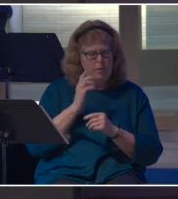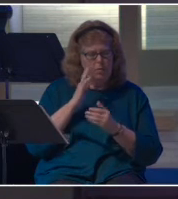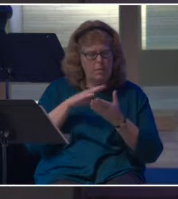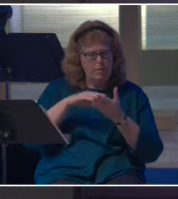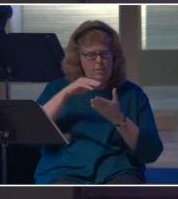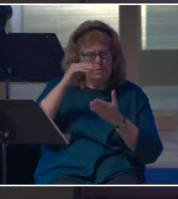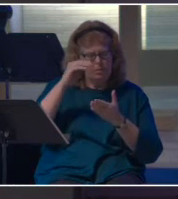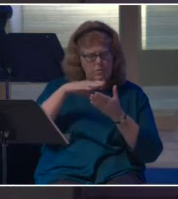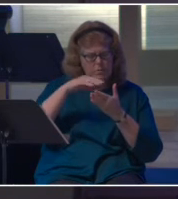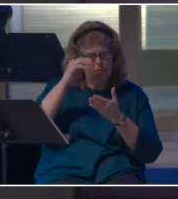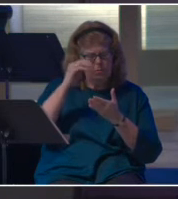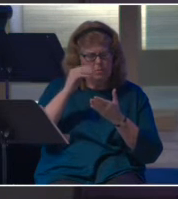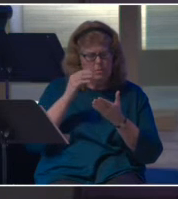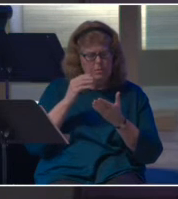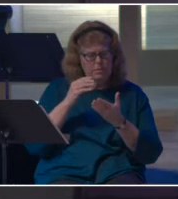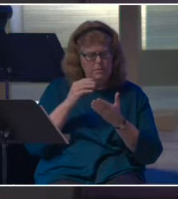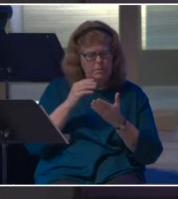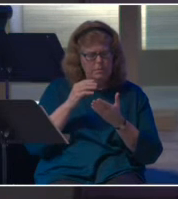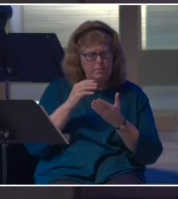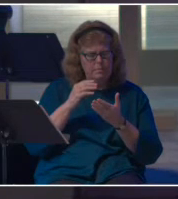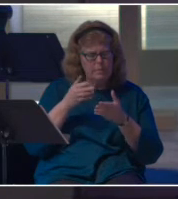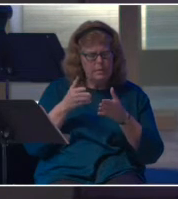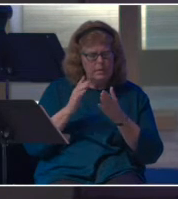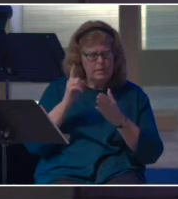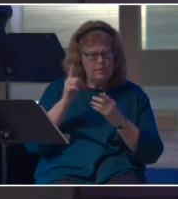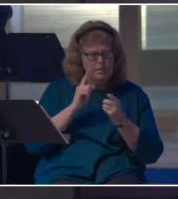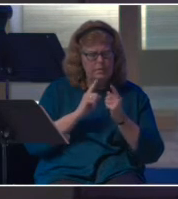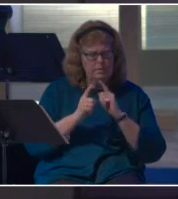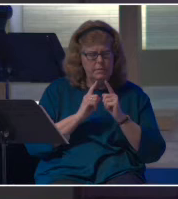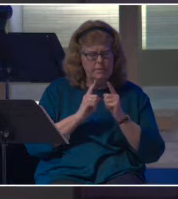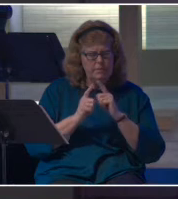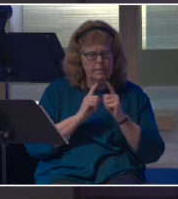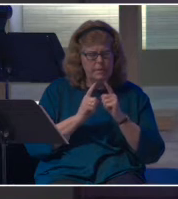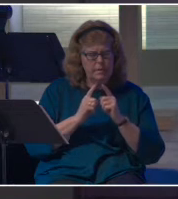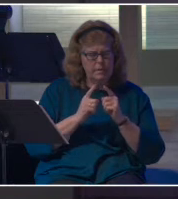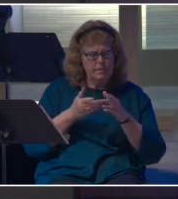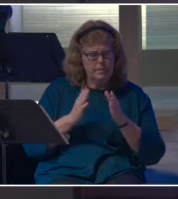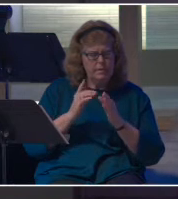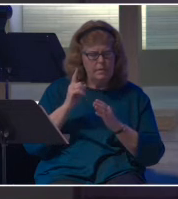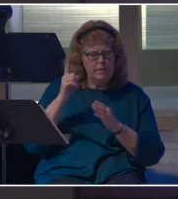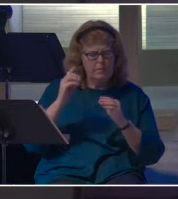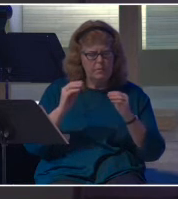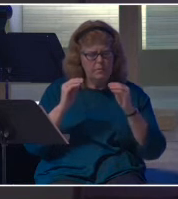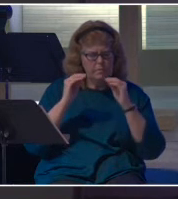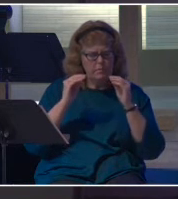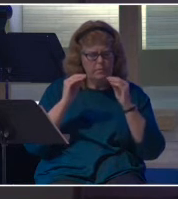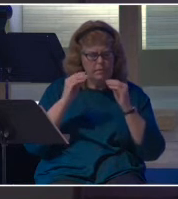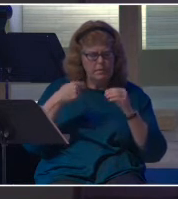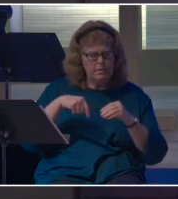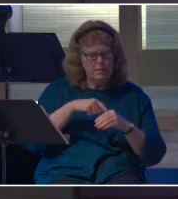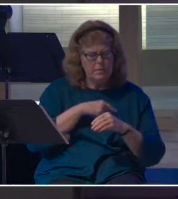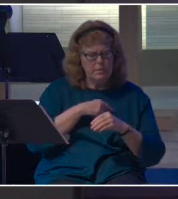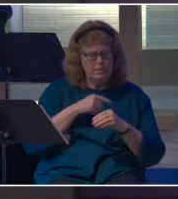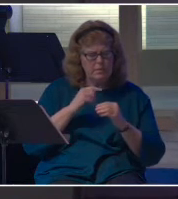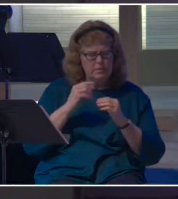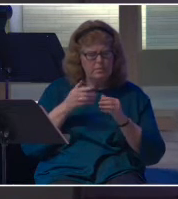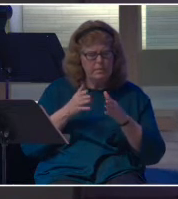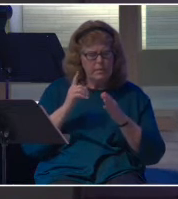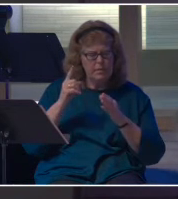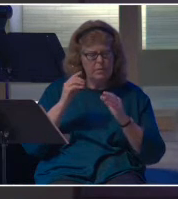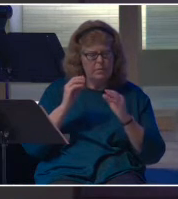students, that we would allow you to speak, allow you to teach us, allow you to instruct